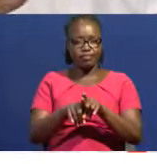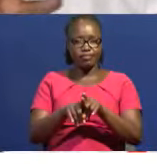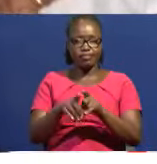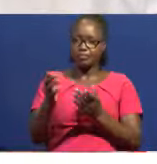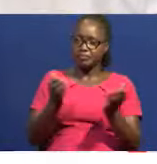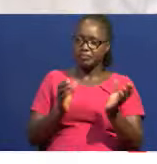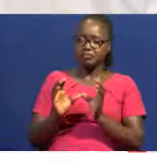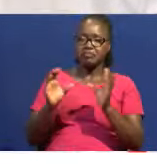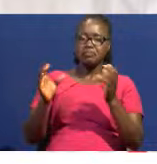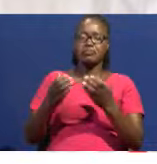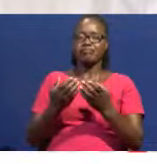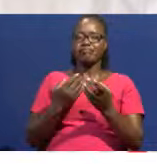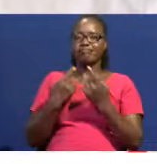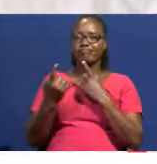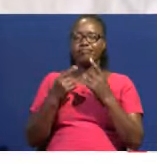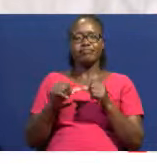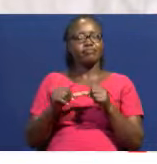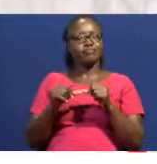Wafanyi biashara wetu tunaongea.